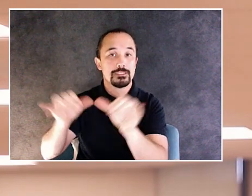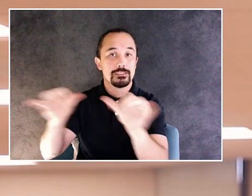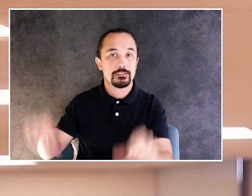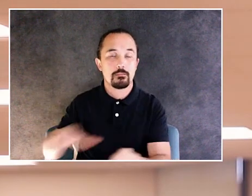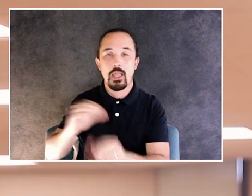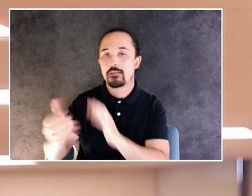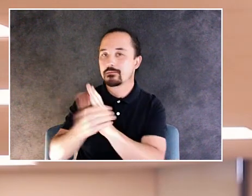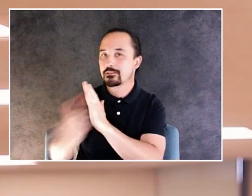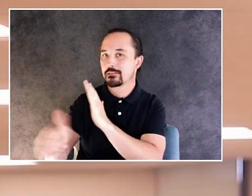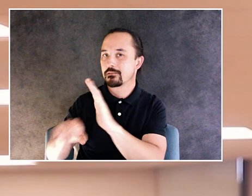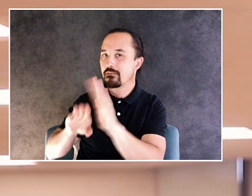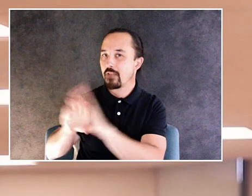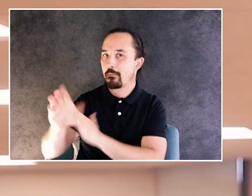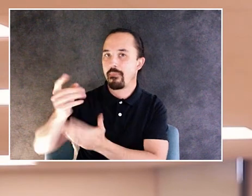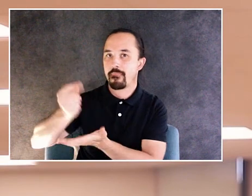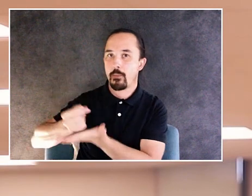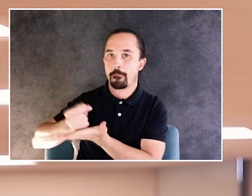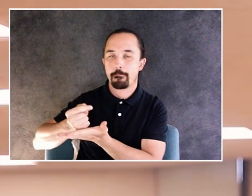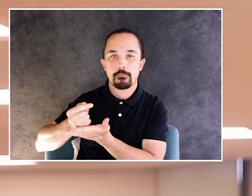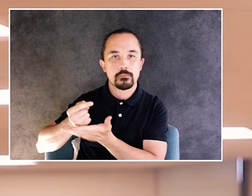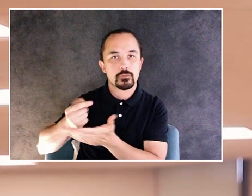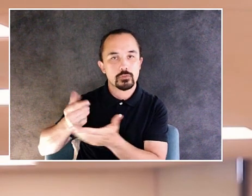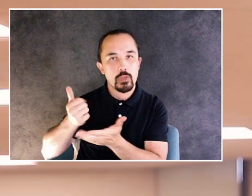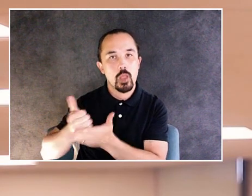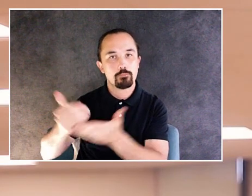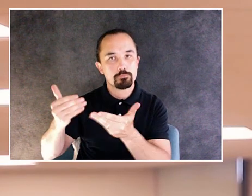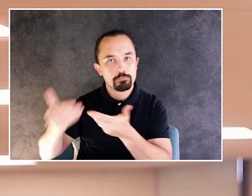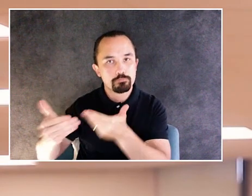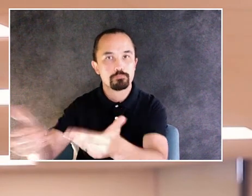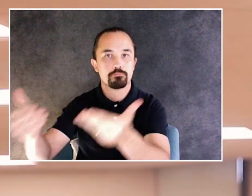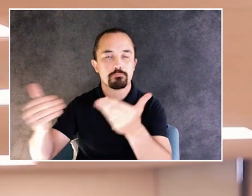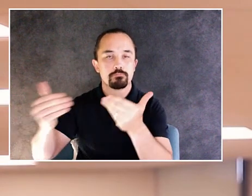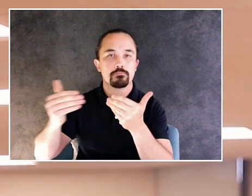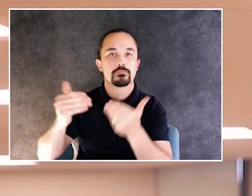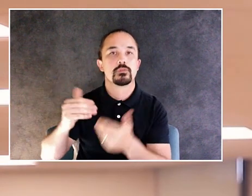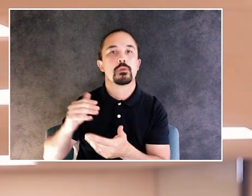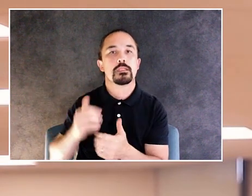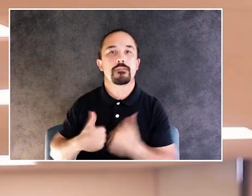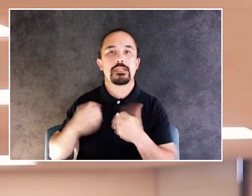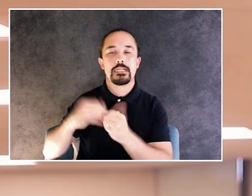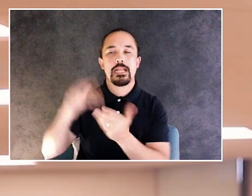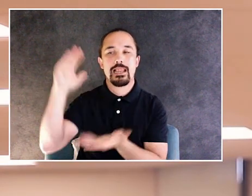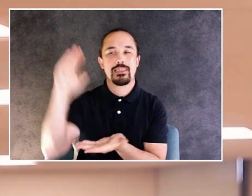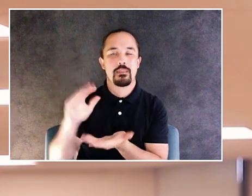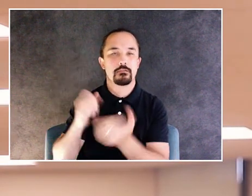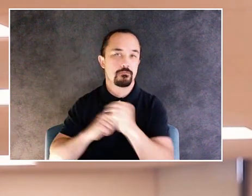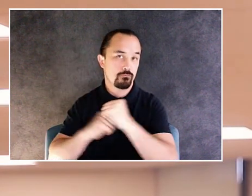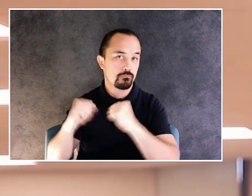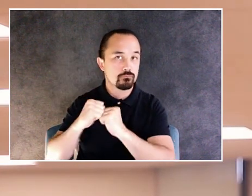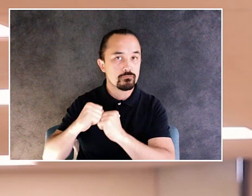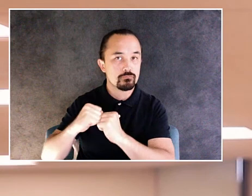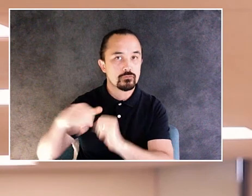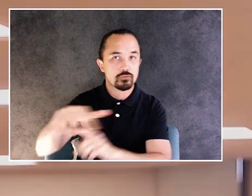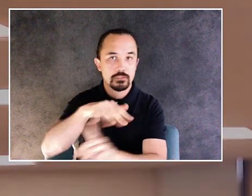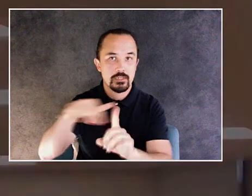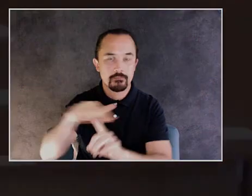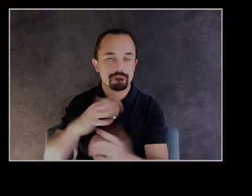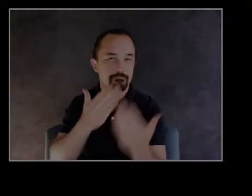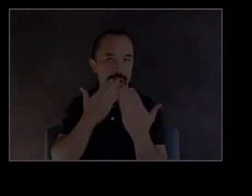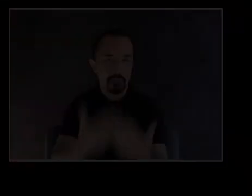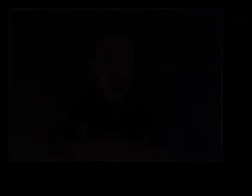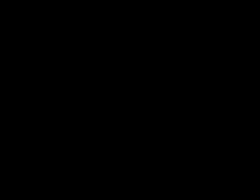development therapies to assist moving forward towards living in a less structured setting. Thank you.